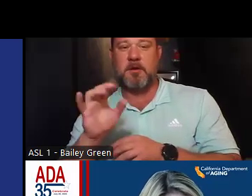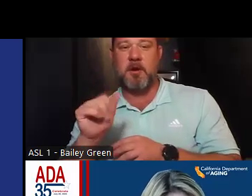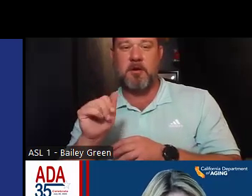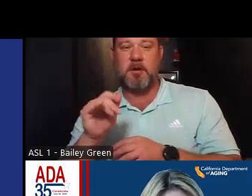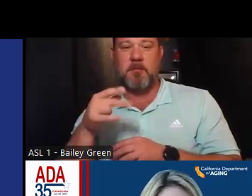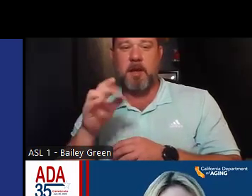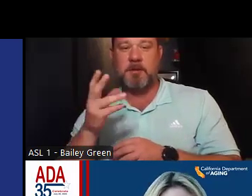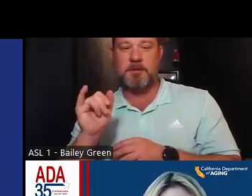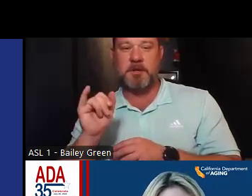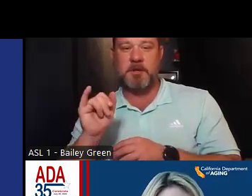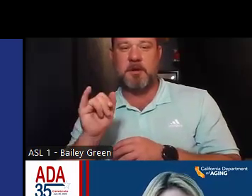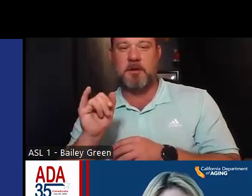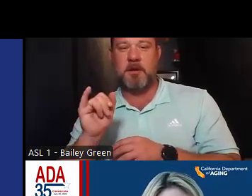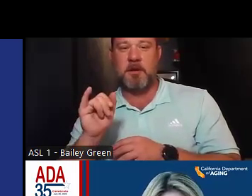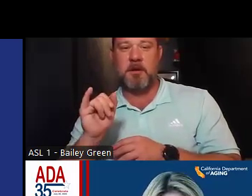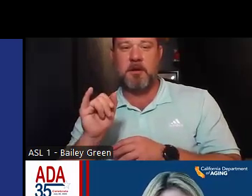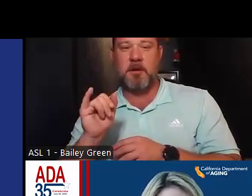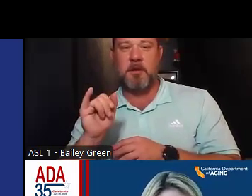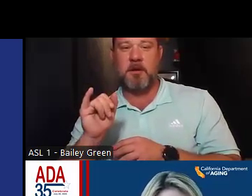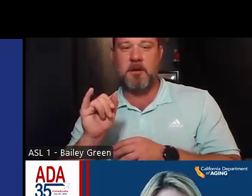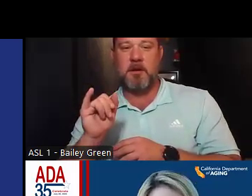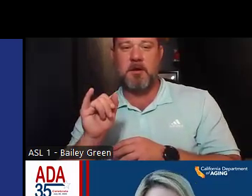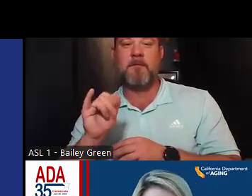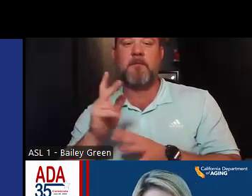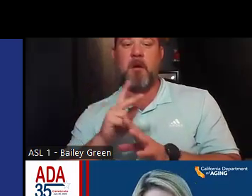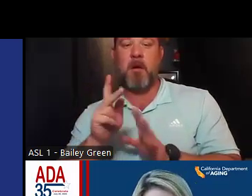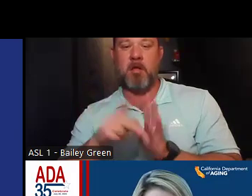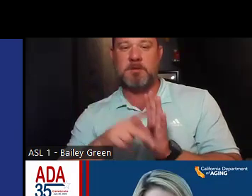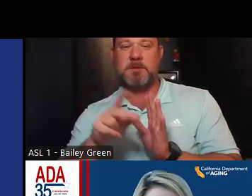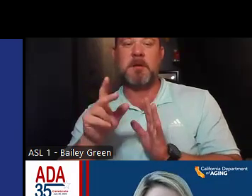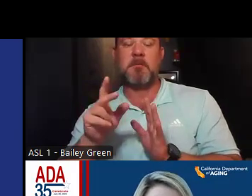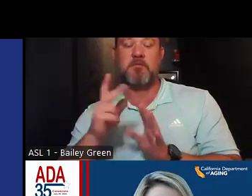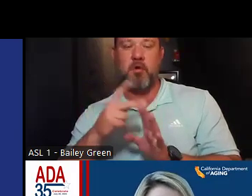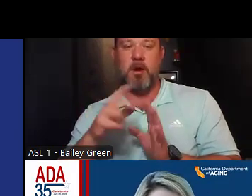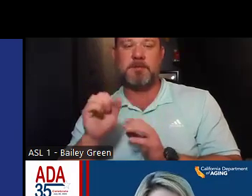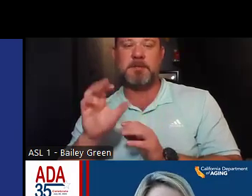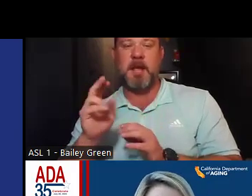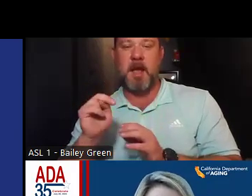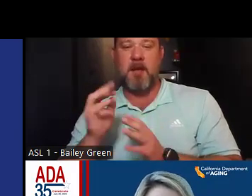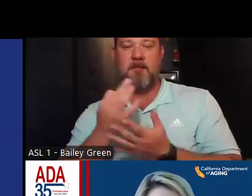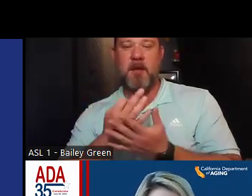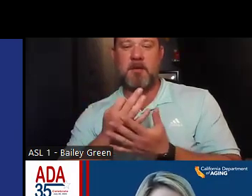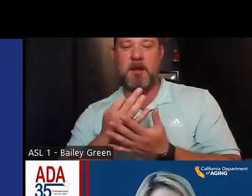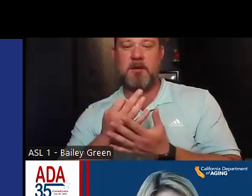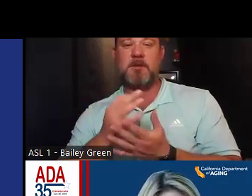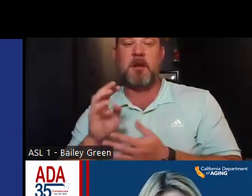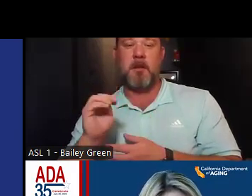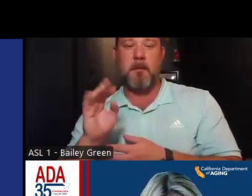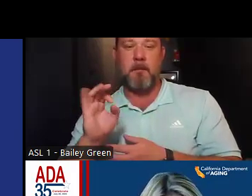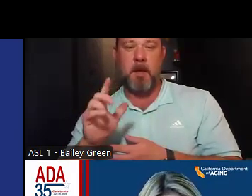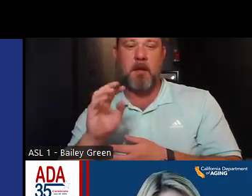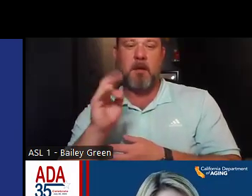Apakchi, who is Vice President of Policy and Programs at the SCAN Foundation. And finally, Michael Murray, who is